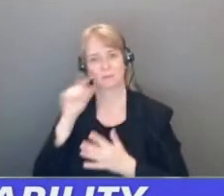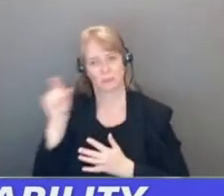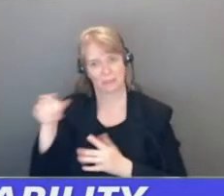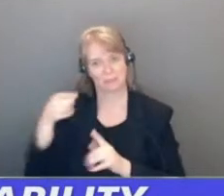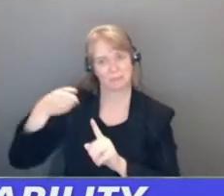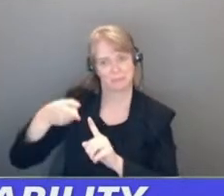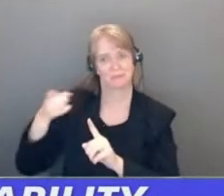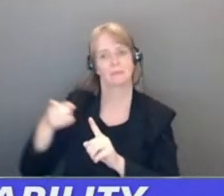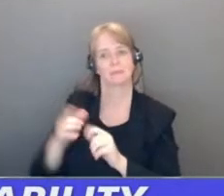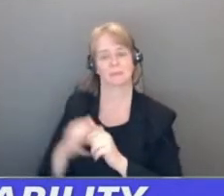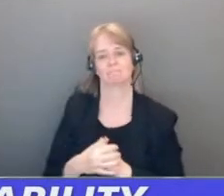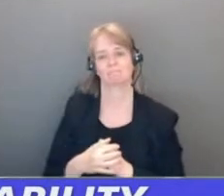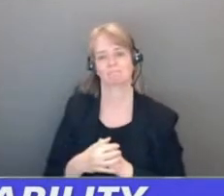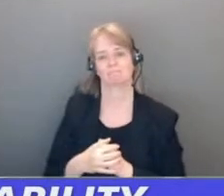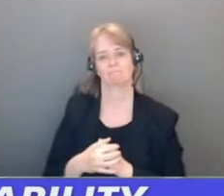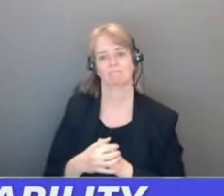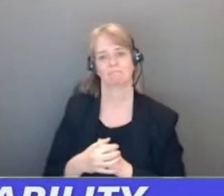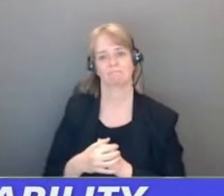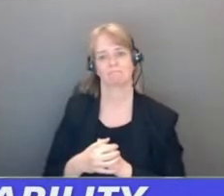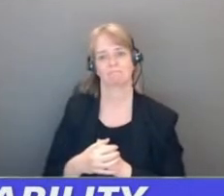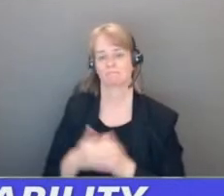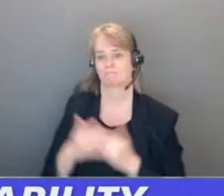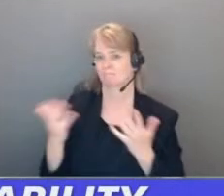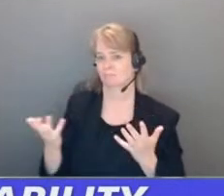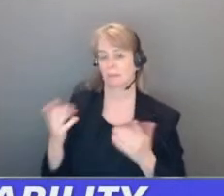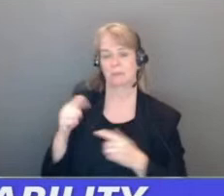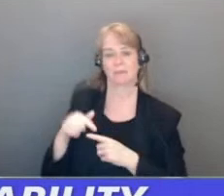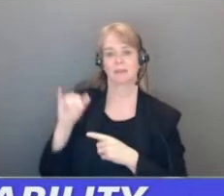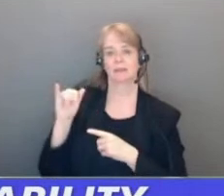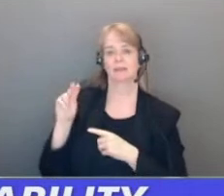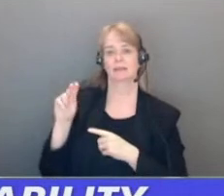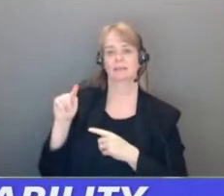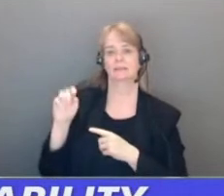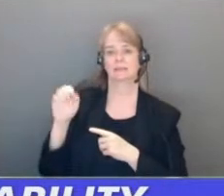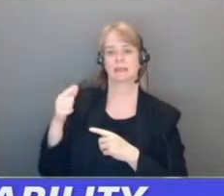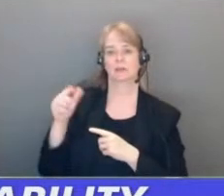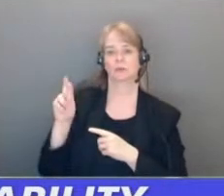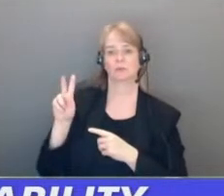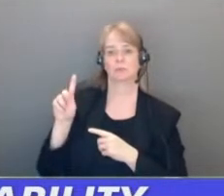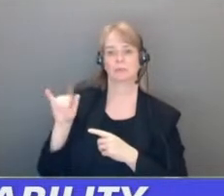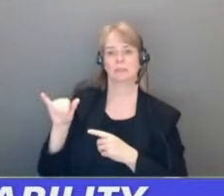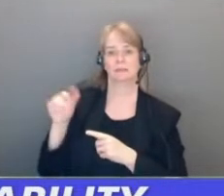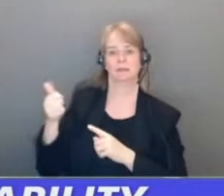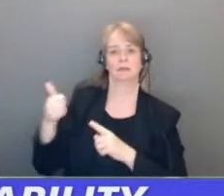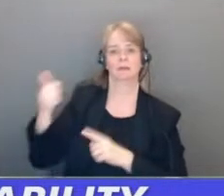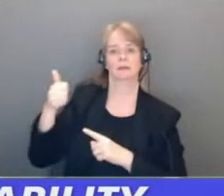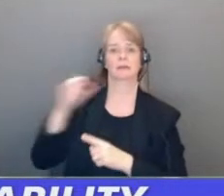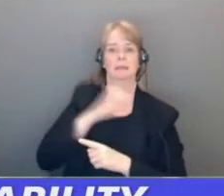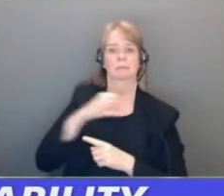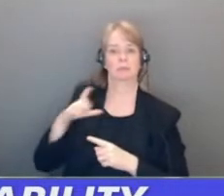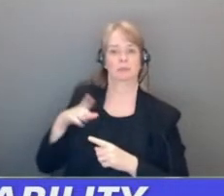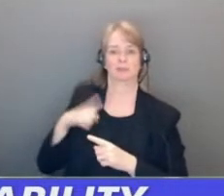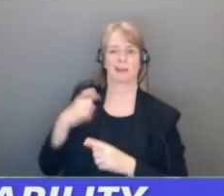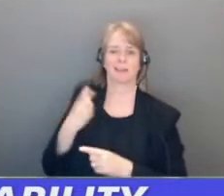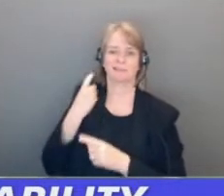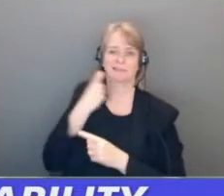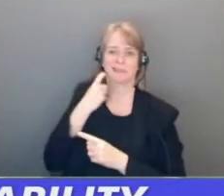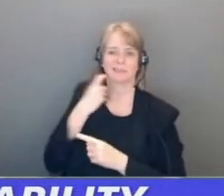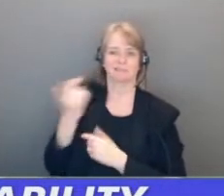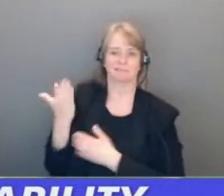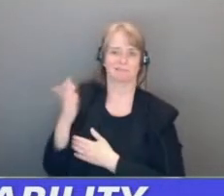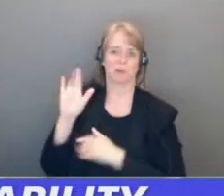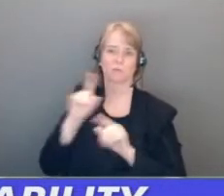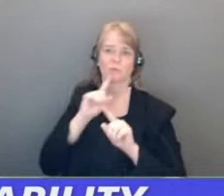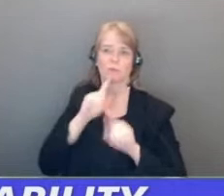specifically because the Integrity Commissioner had just presented her report,